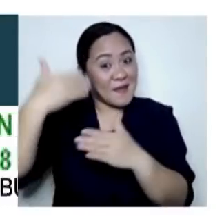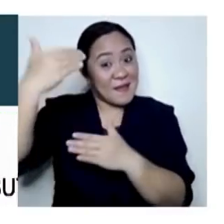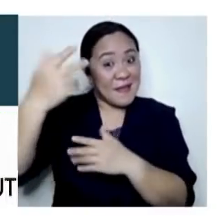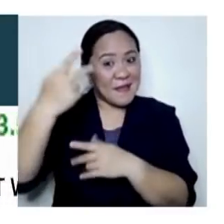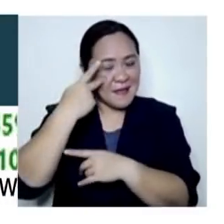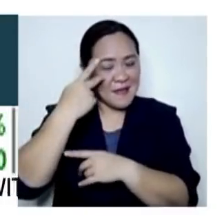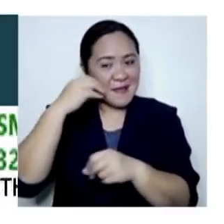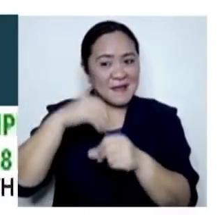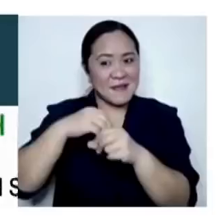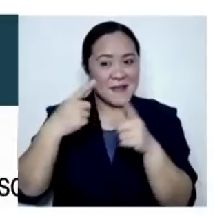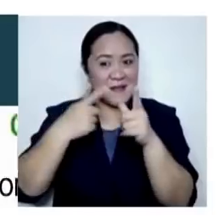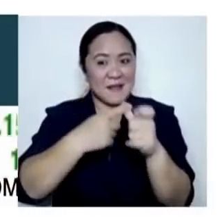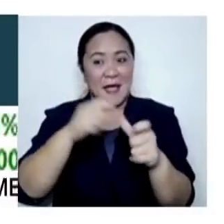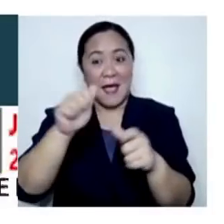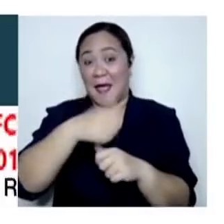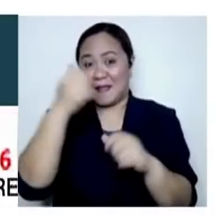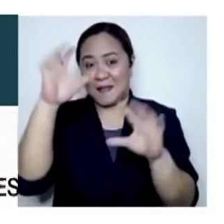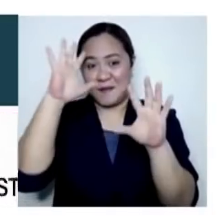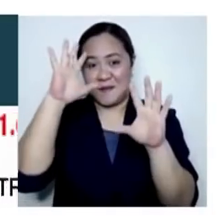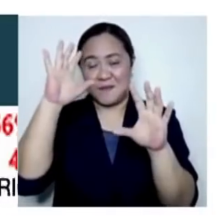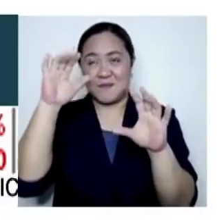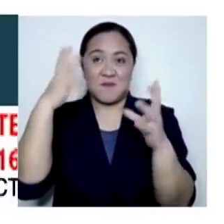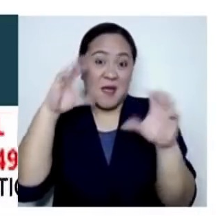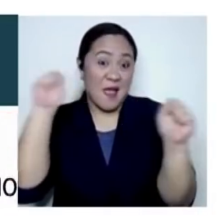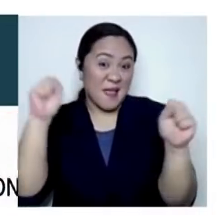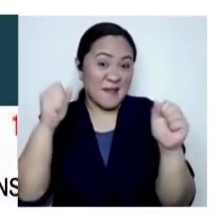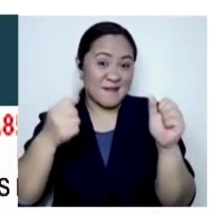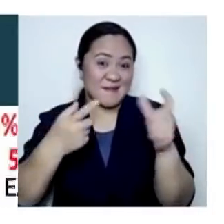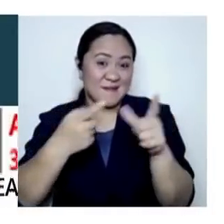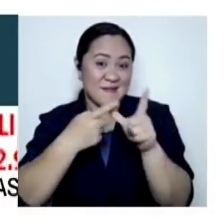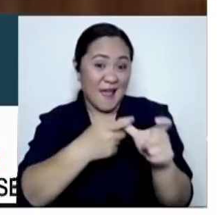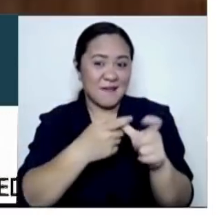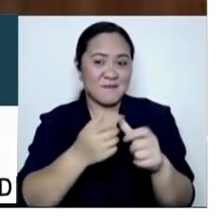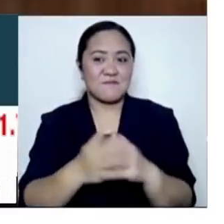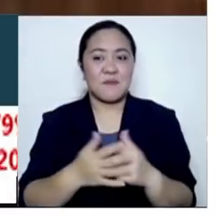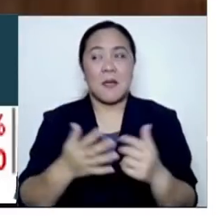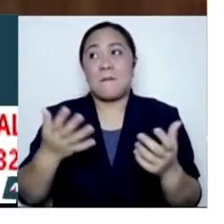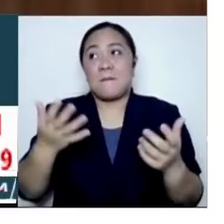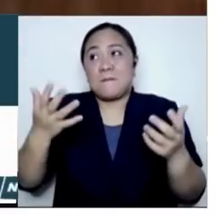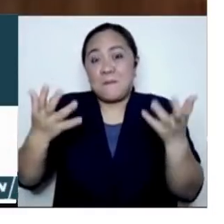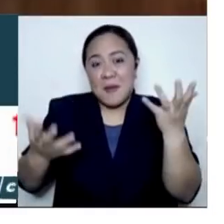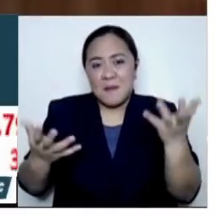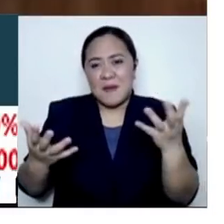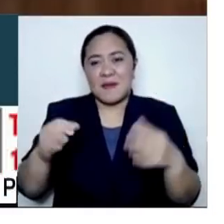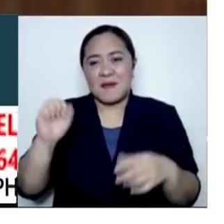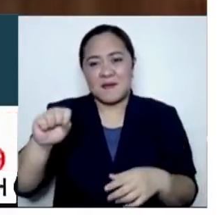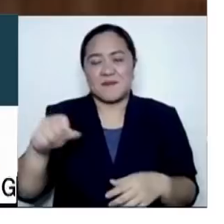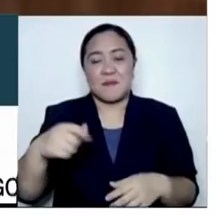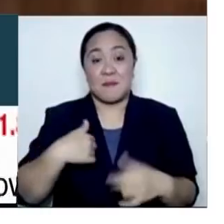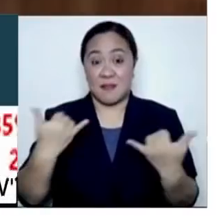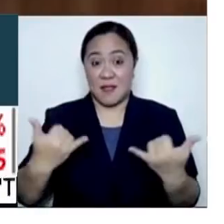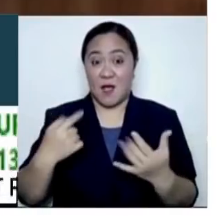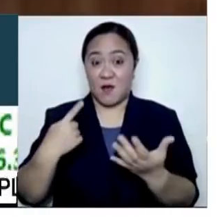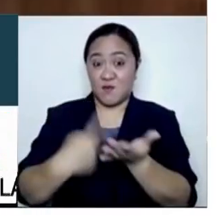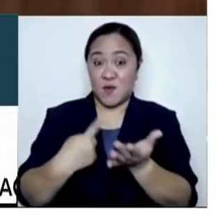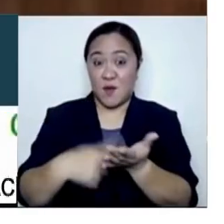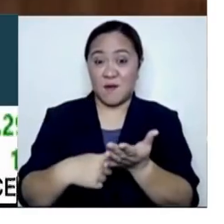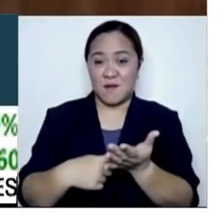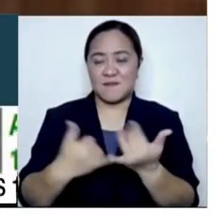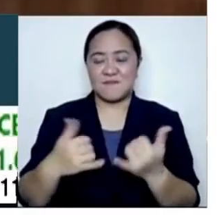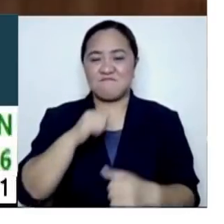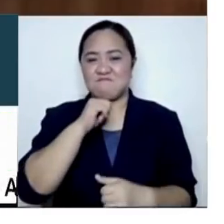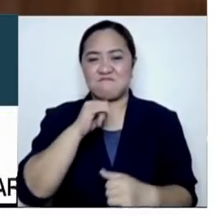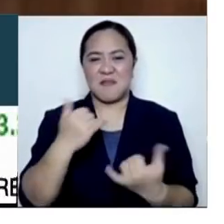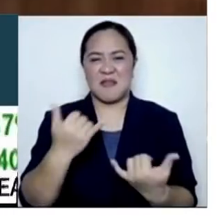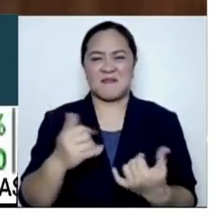of another candidate. Well, you're right. But we've not talked yet, and we might talk anytime soon.